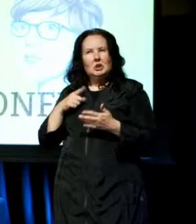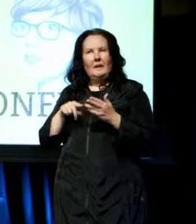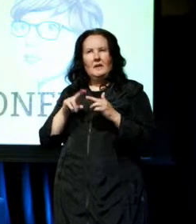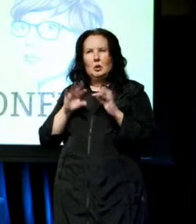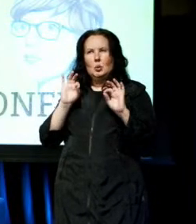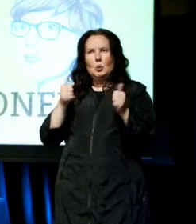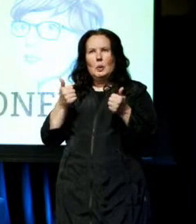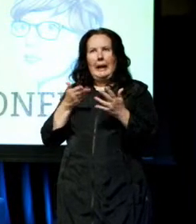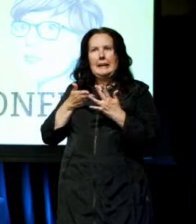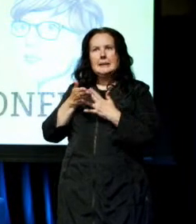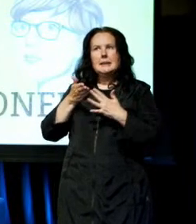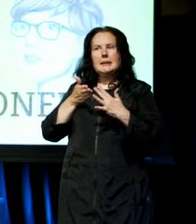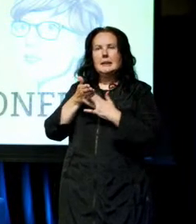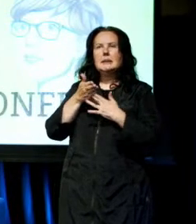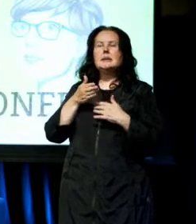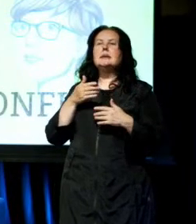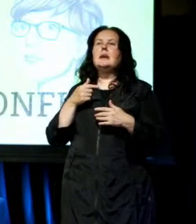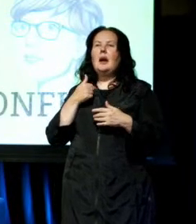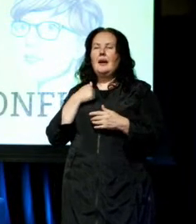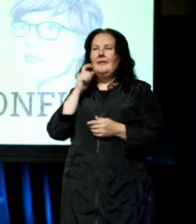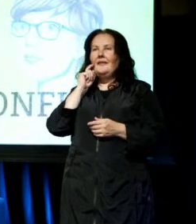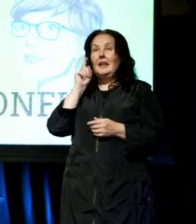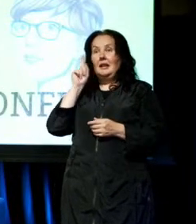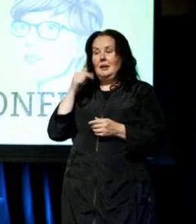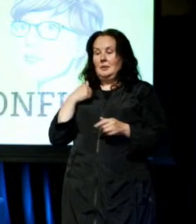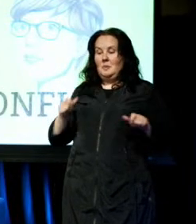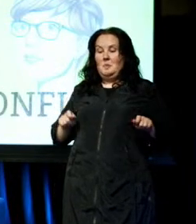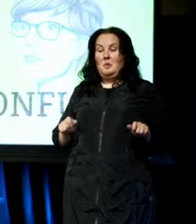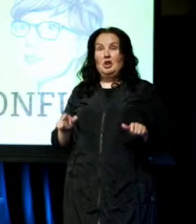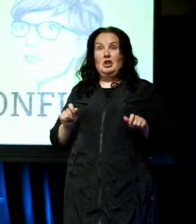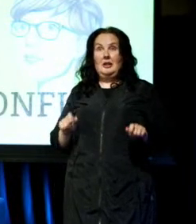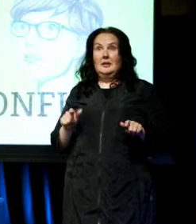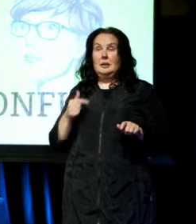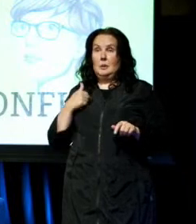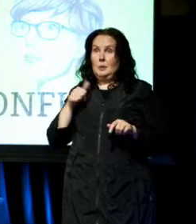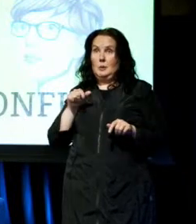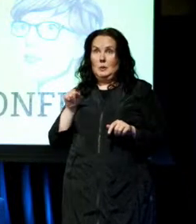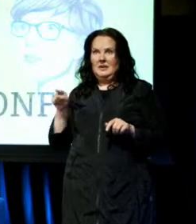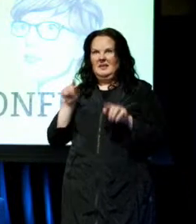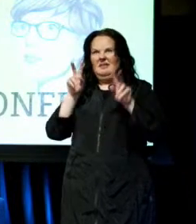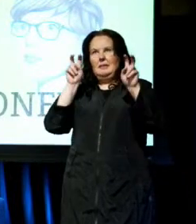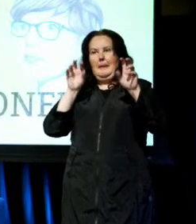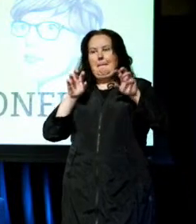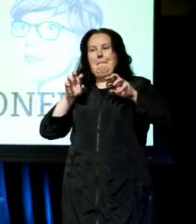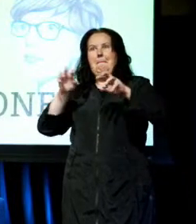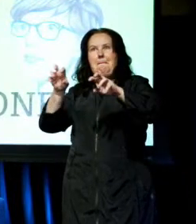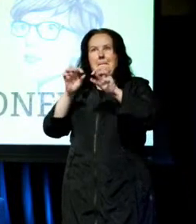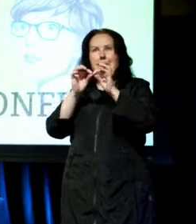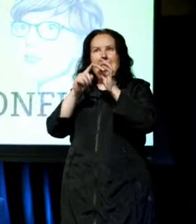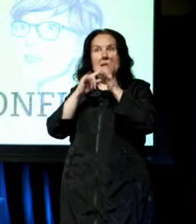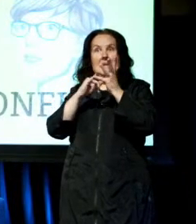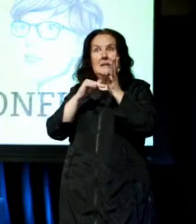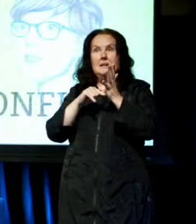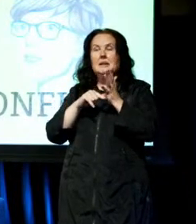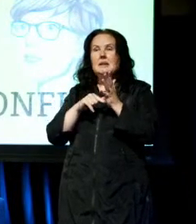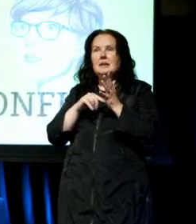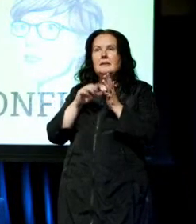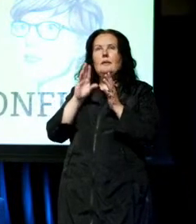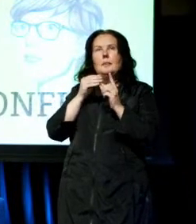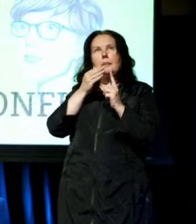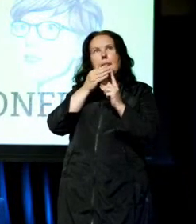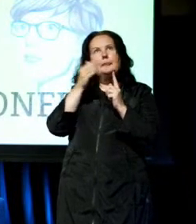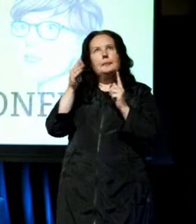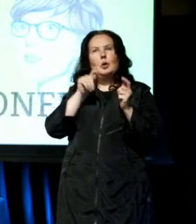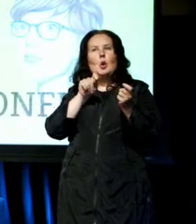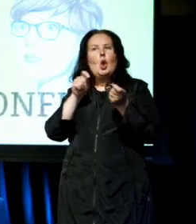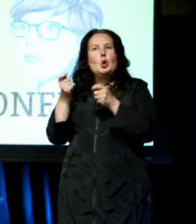It's funny now because I'm using the wheelchair for the last couple of years, particularly during lockdown, since I wrote the episode. And